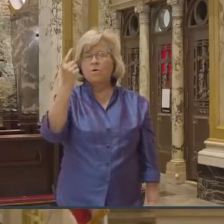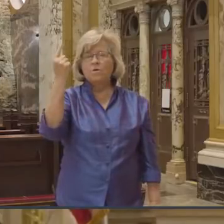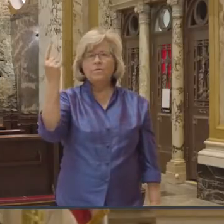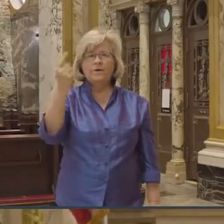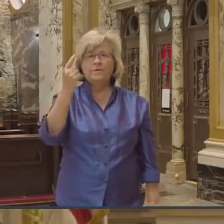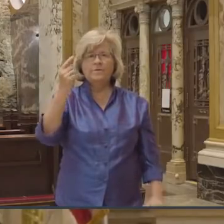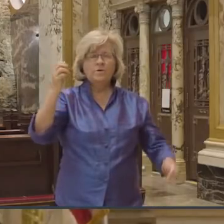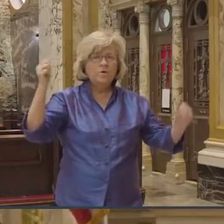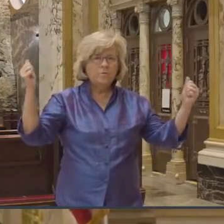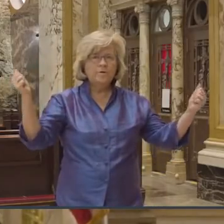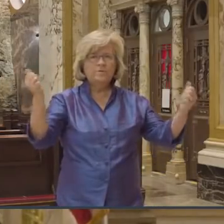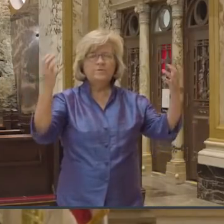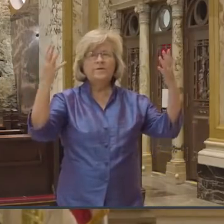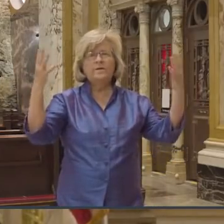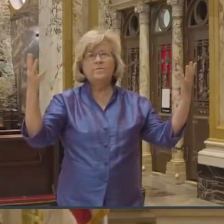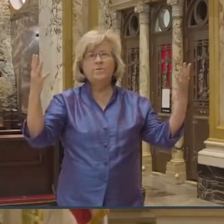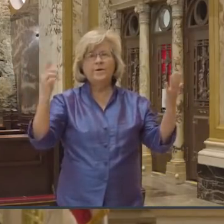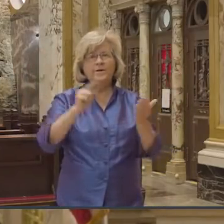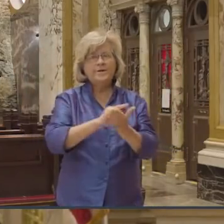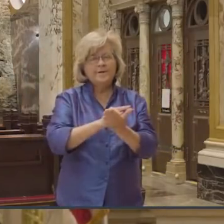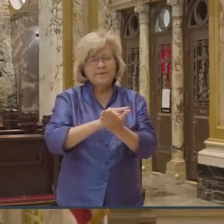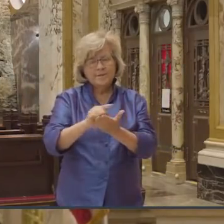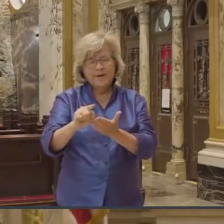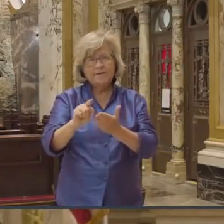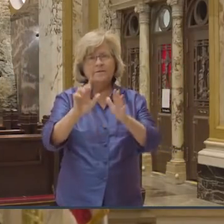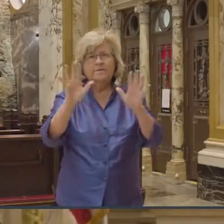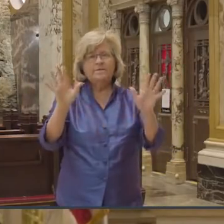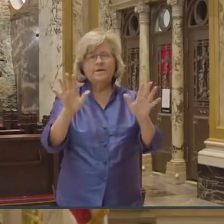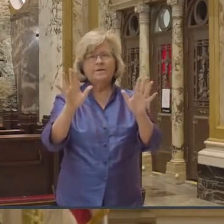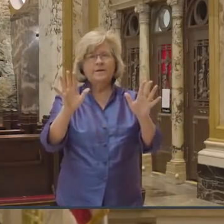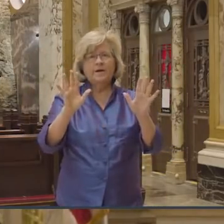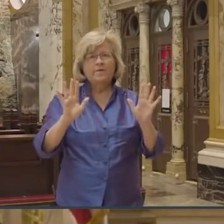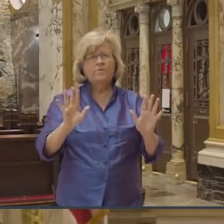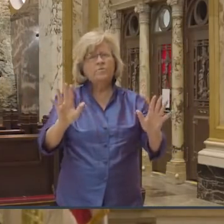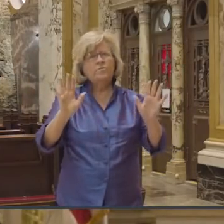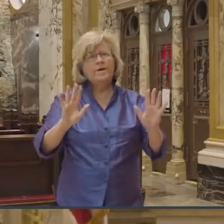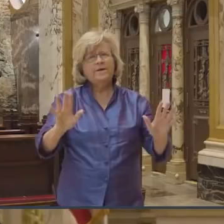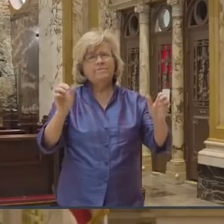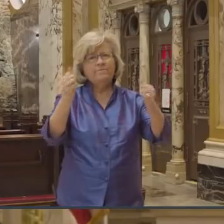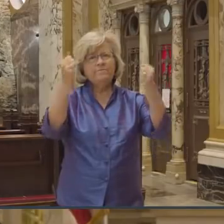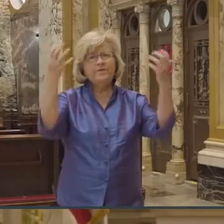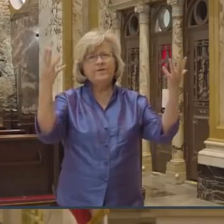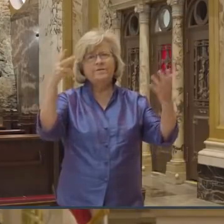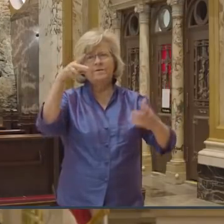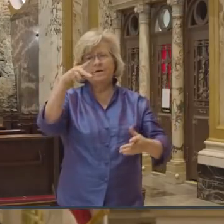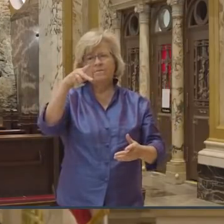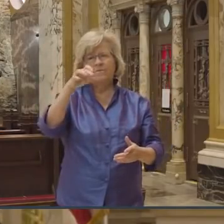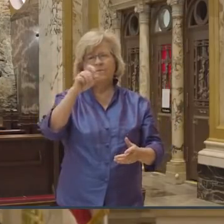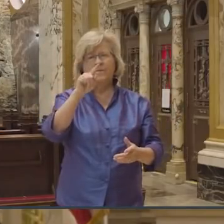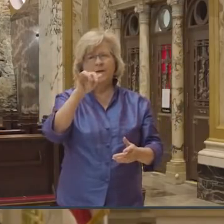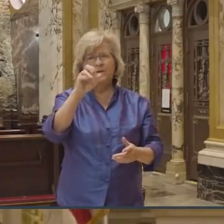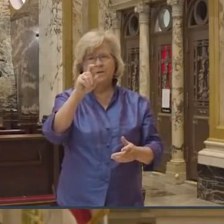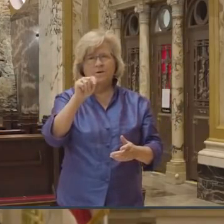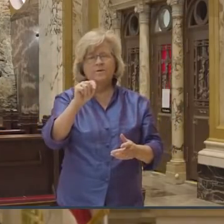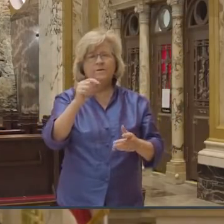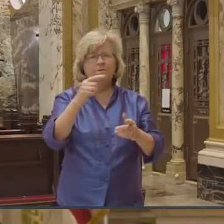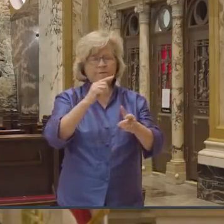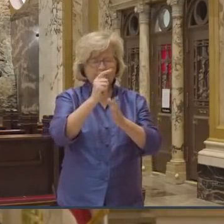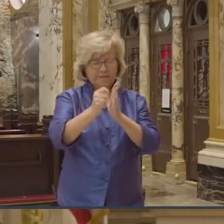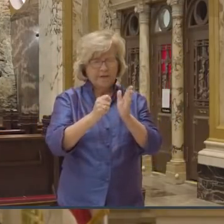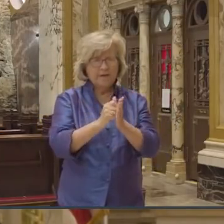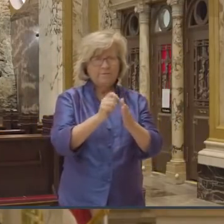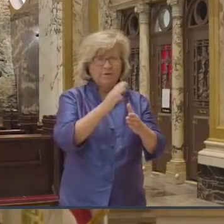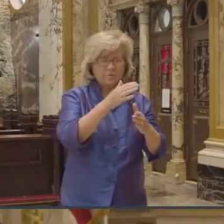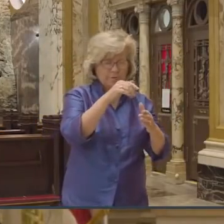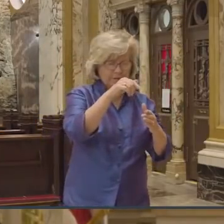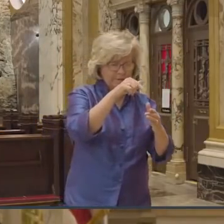will celebrate next Sunday on the great feast of Pentecost. This time between Ascension Thursday and